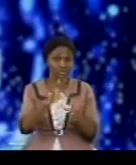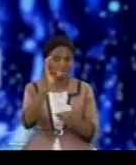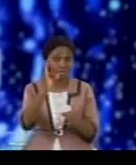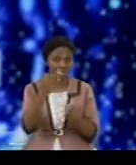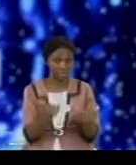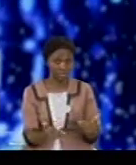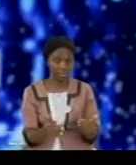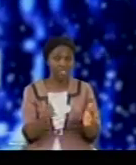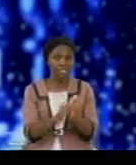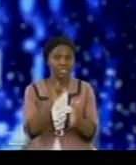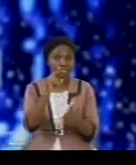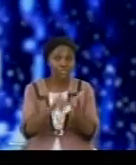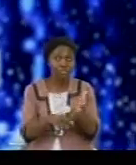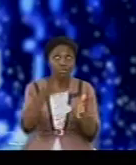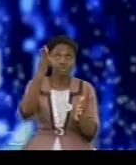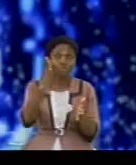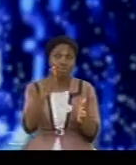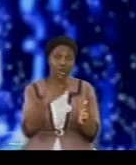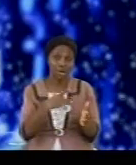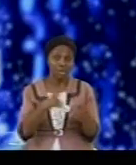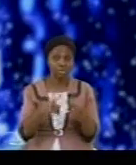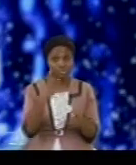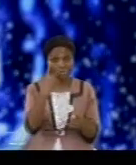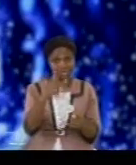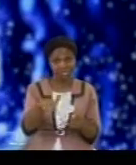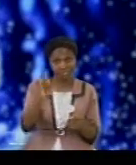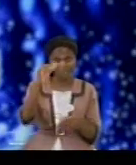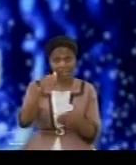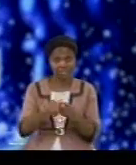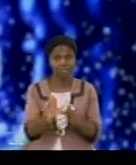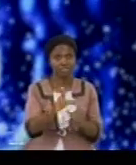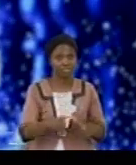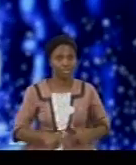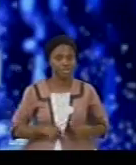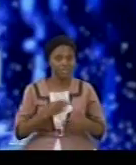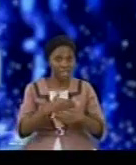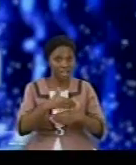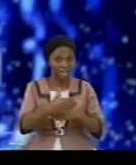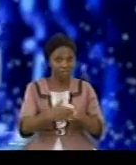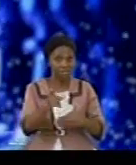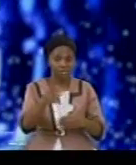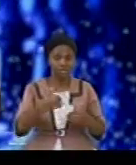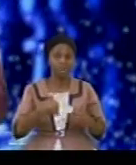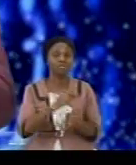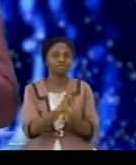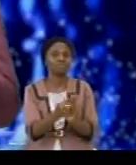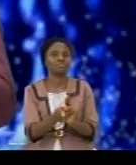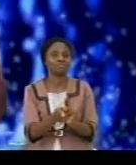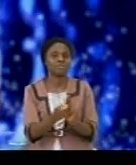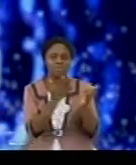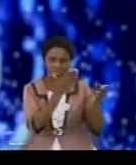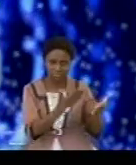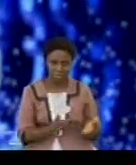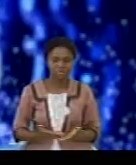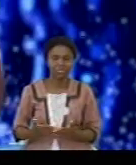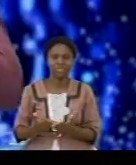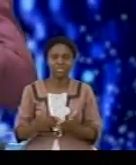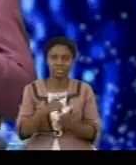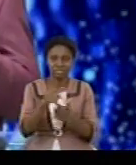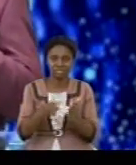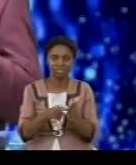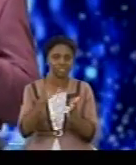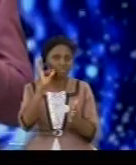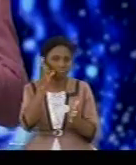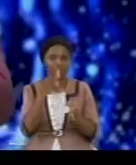in your life now that you have, when you have repented, that is what must follow. Bring forth this fruit. It's not that you